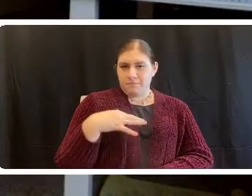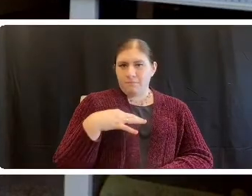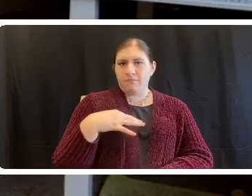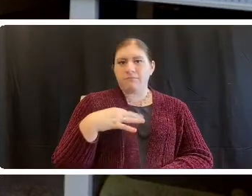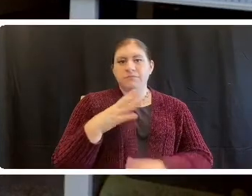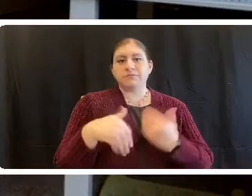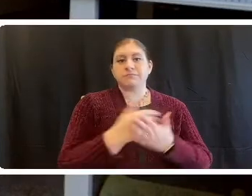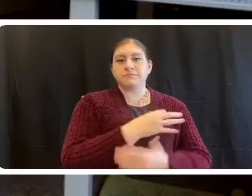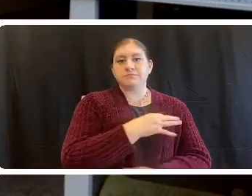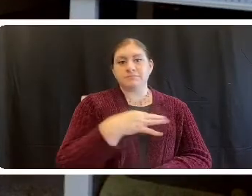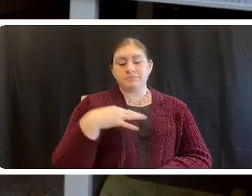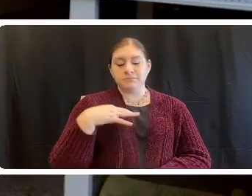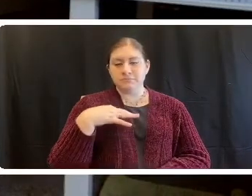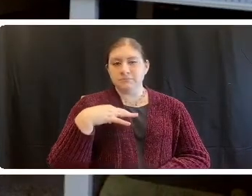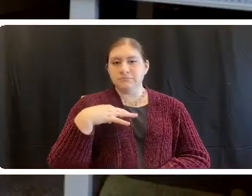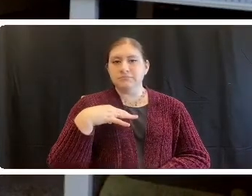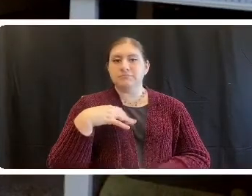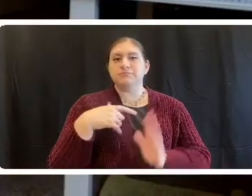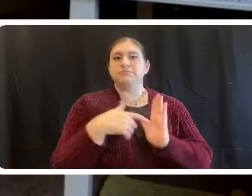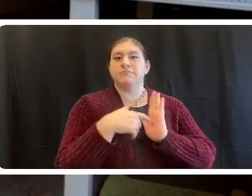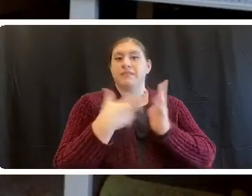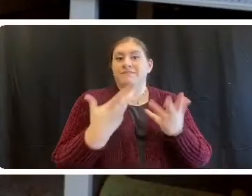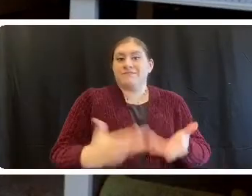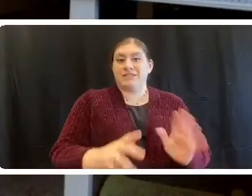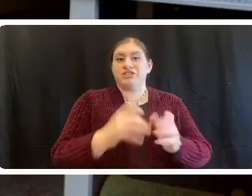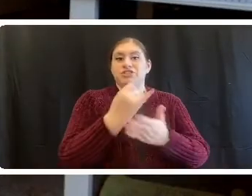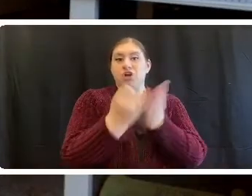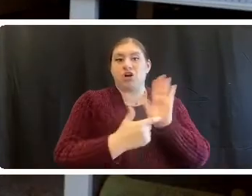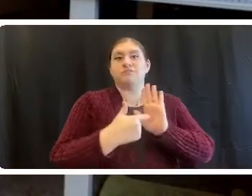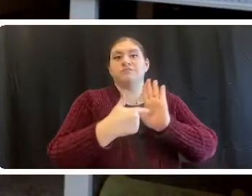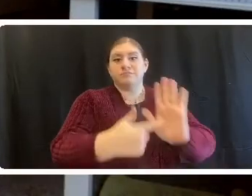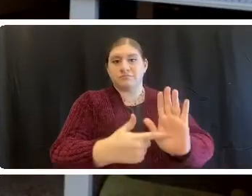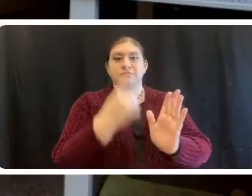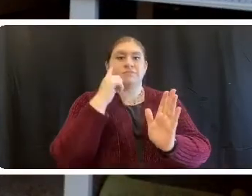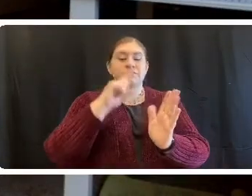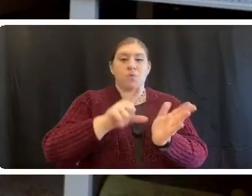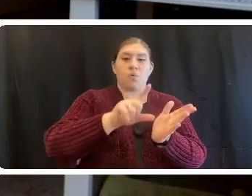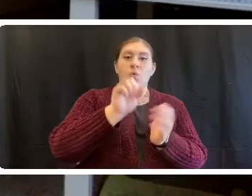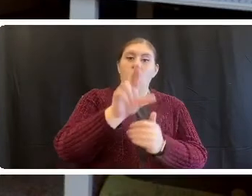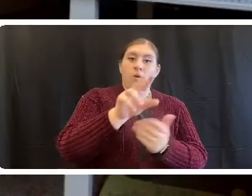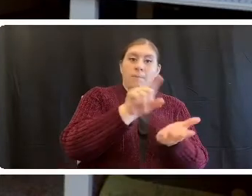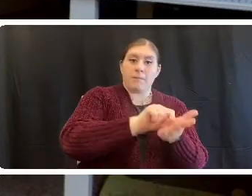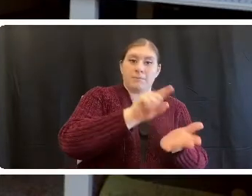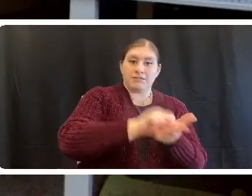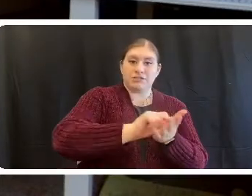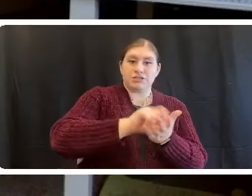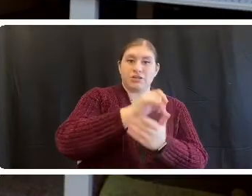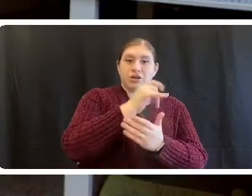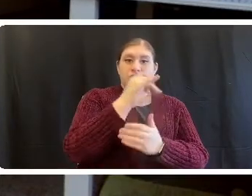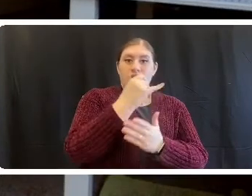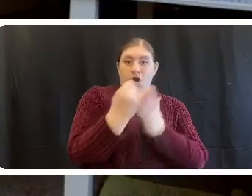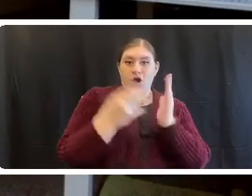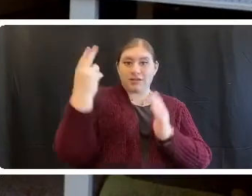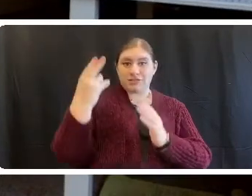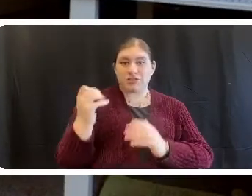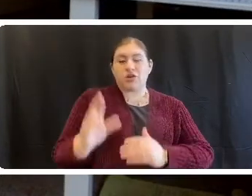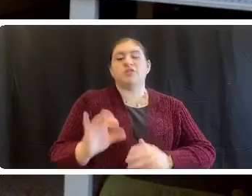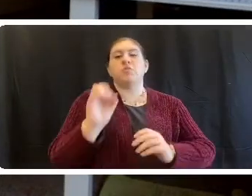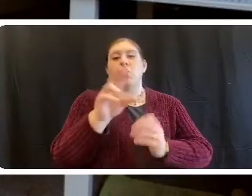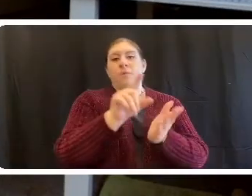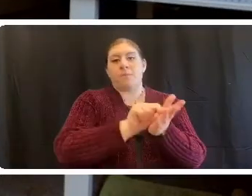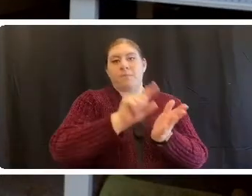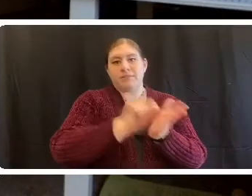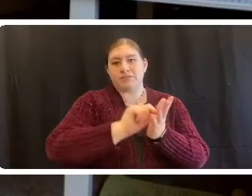of the faculty are exhibiting artists or publishing art historians or publishing